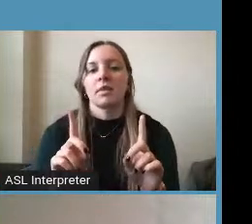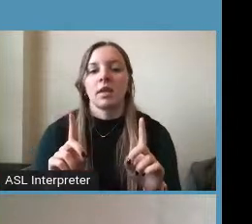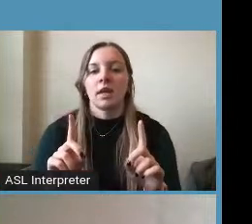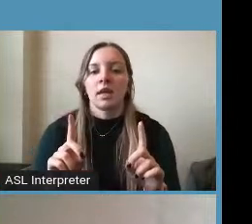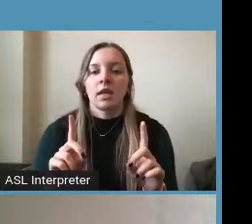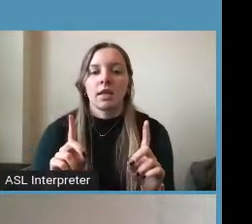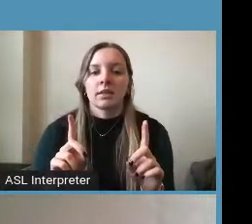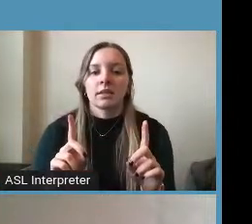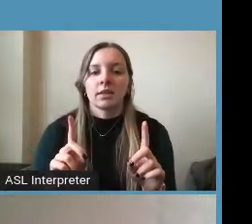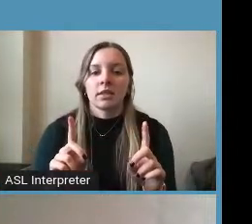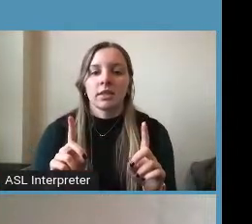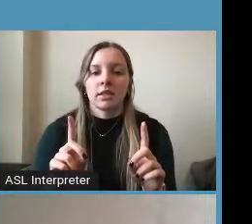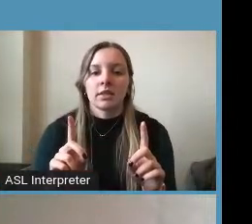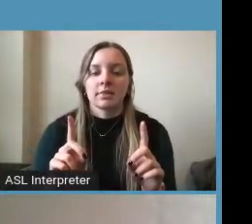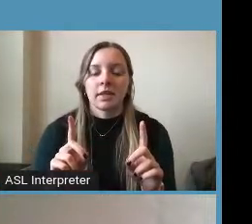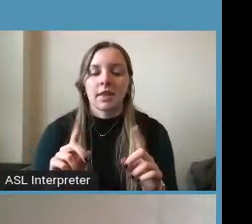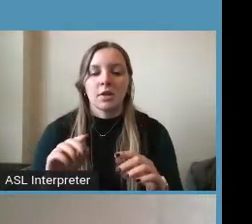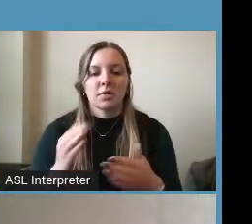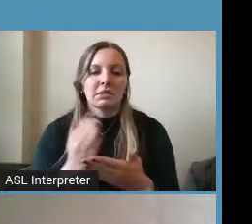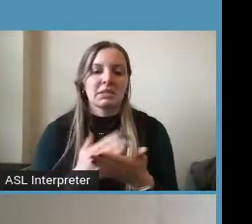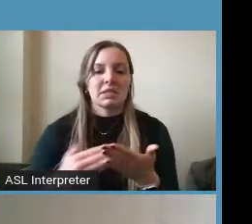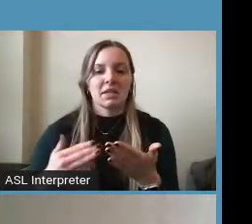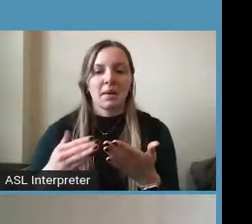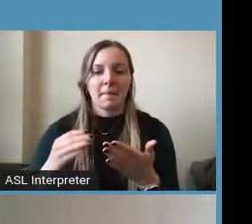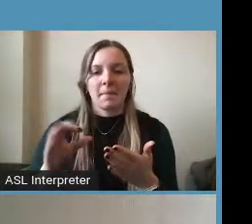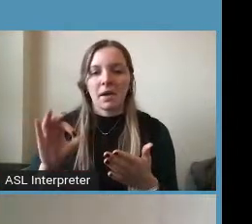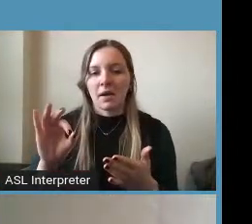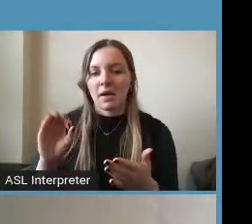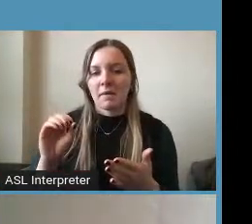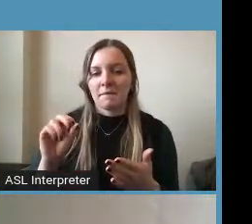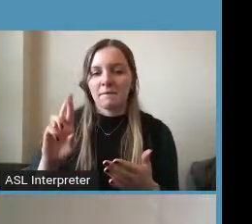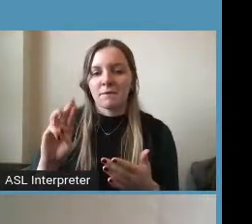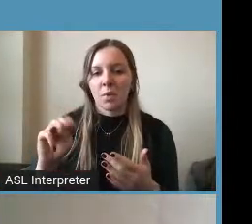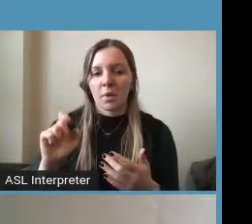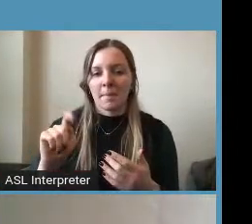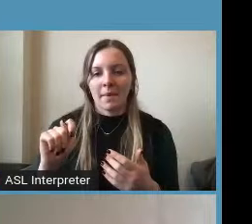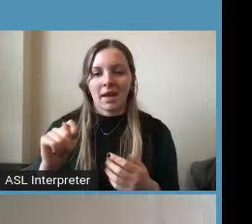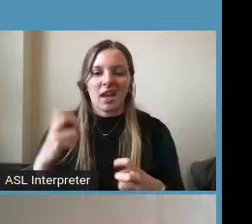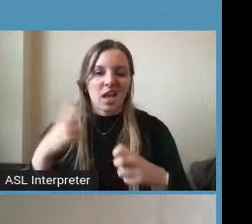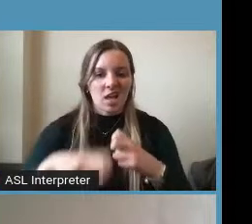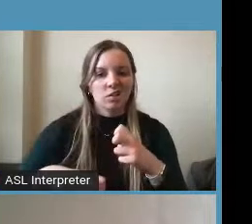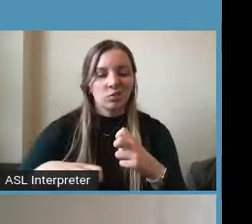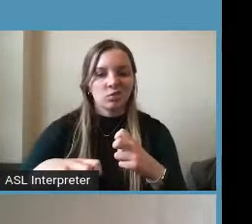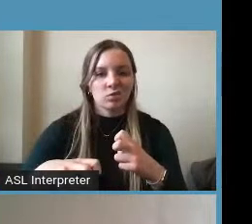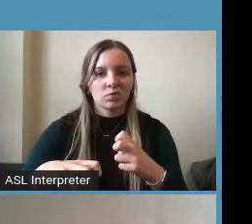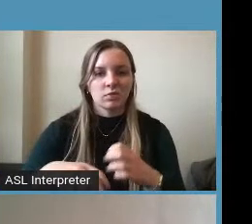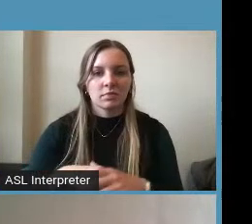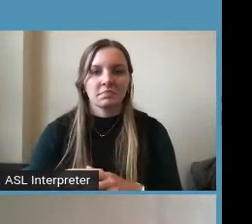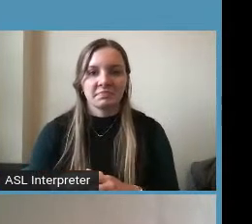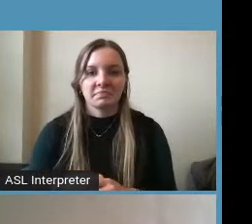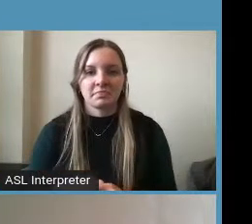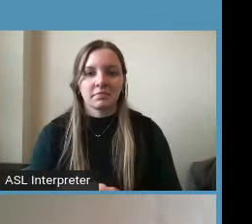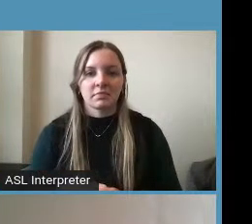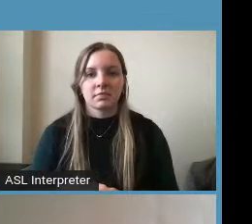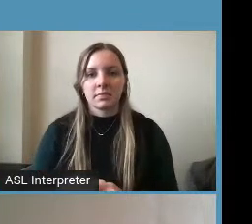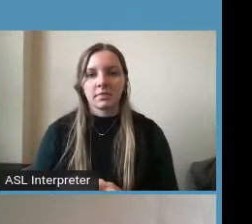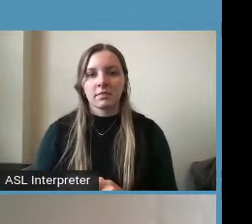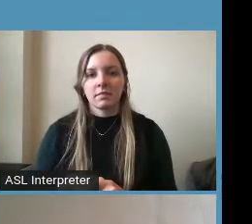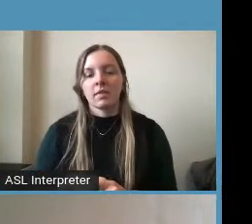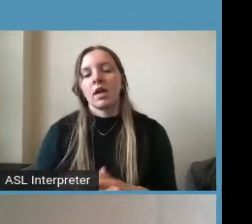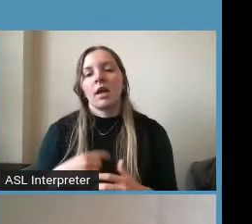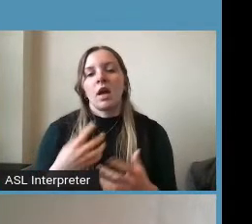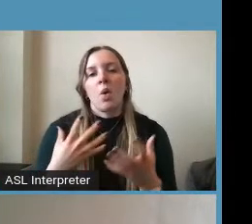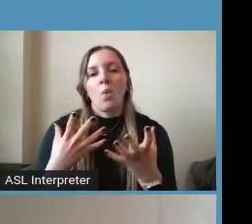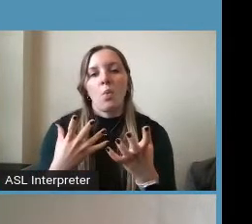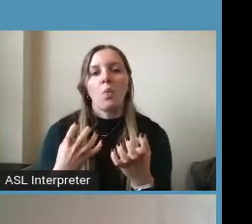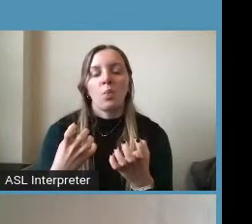difficult in terms of the longevity of the data and the archiving of the data. So what I want to spend most of the